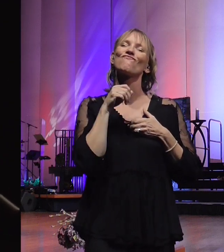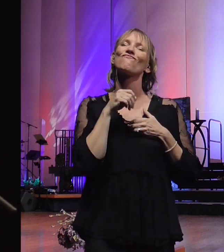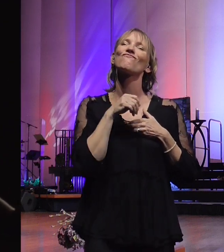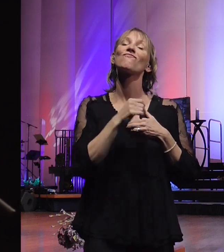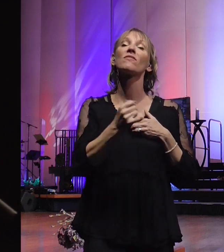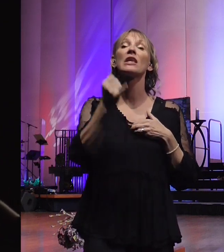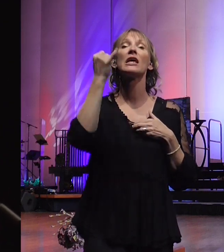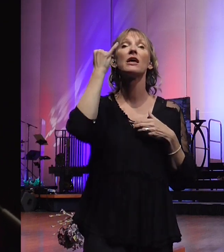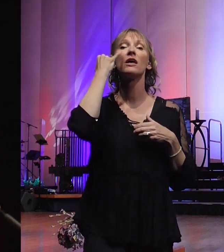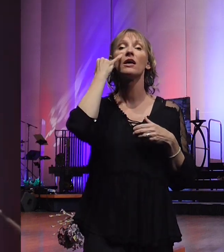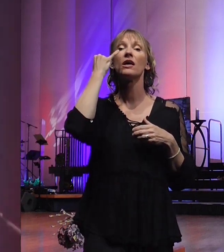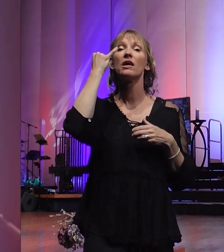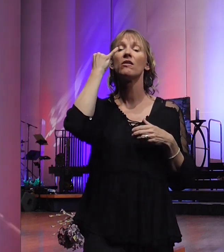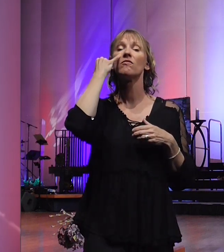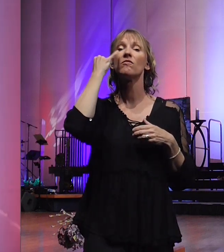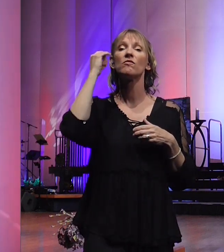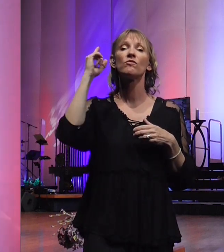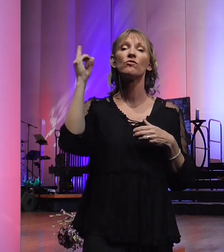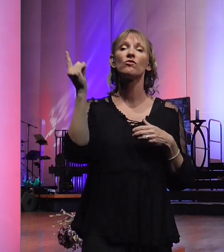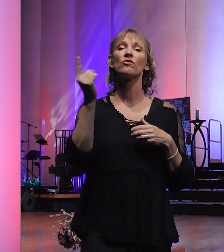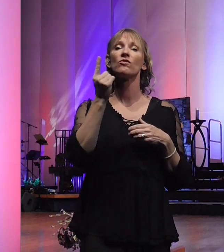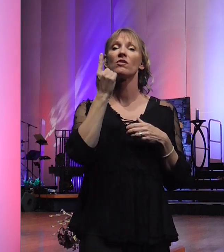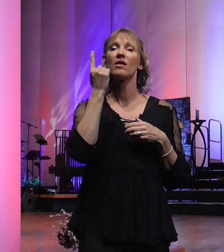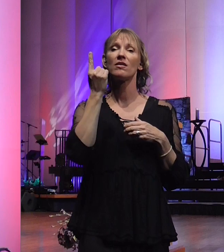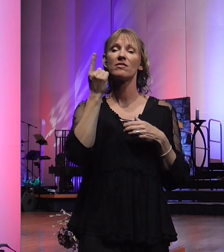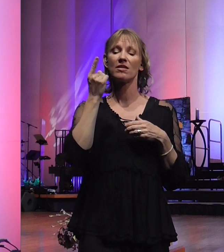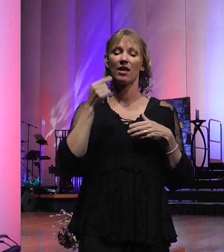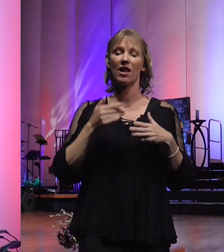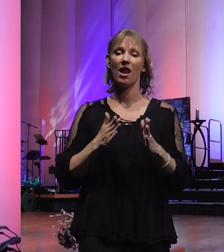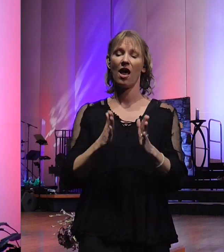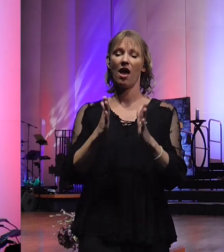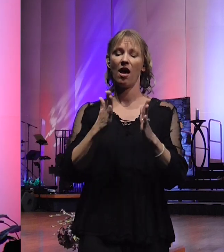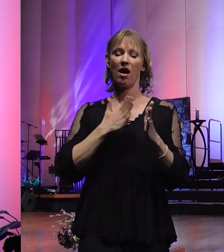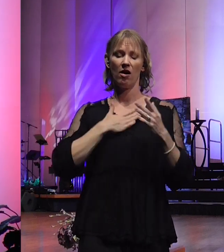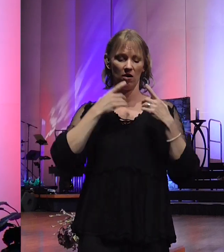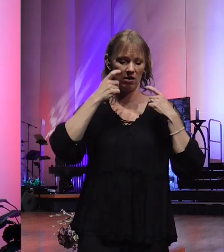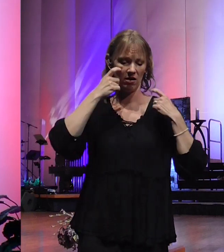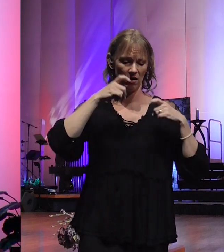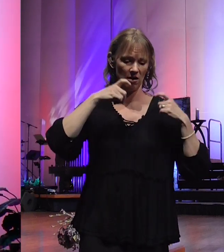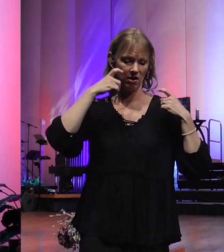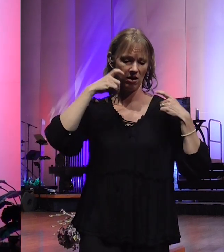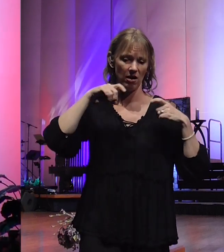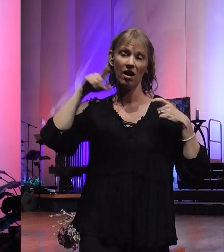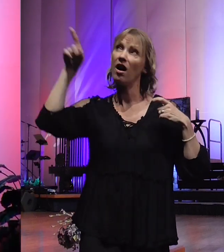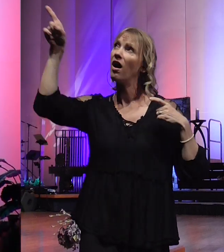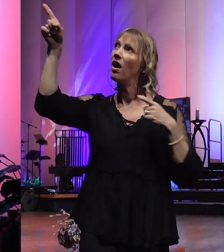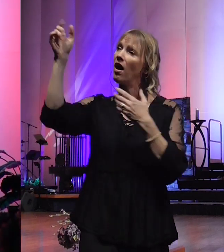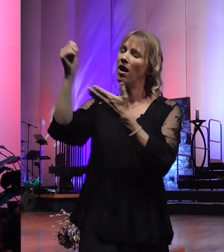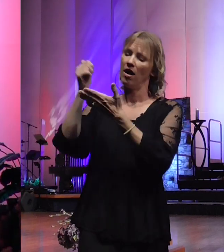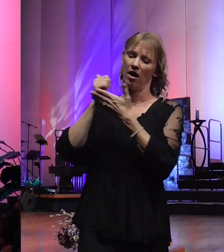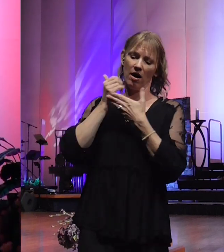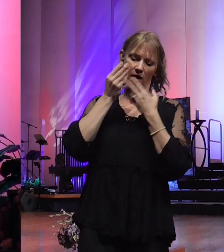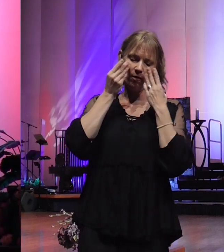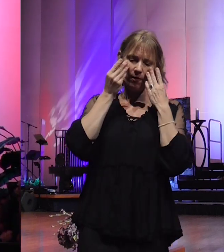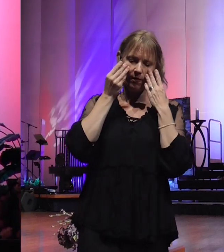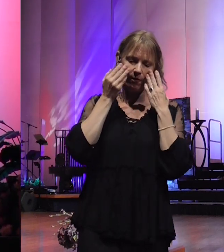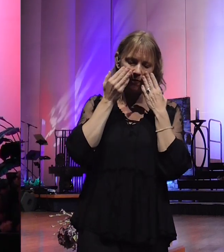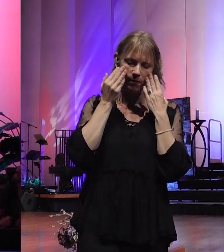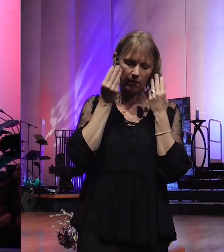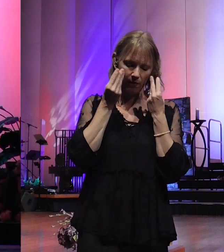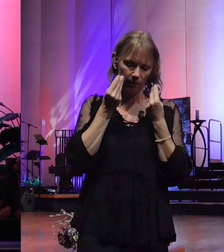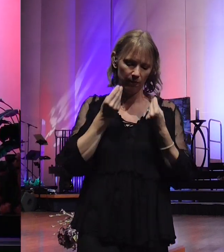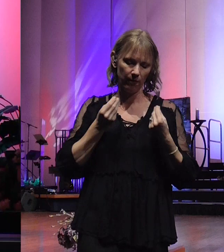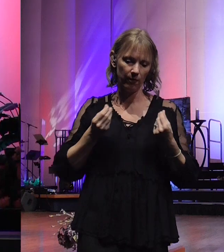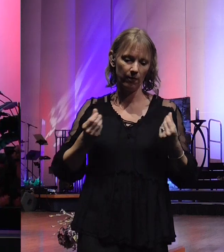If I only let you dry my tears, would you quiet